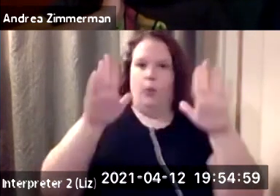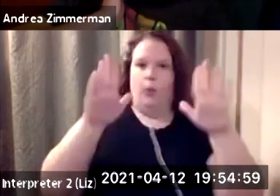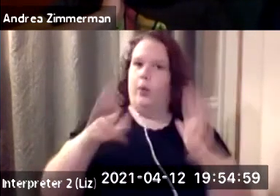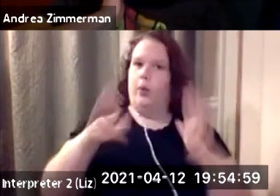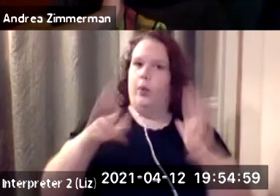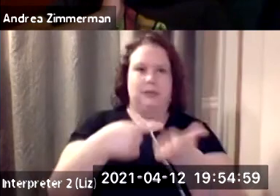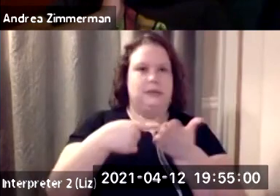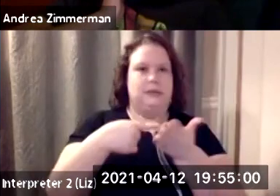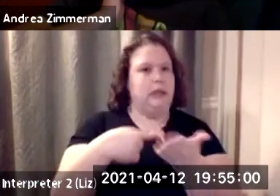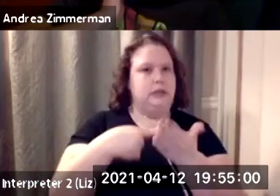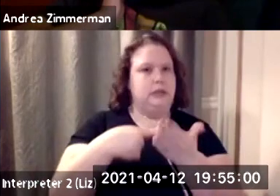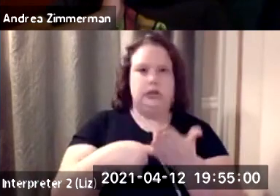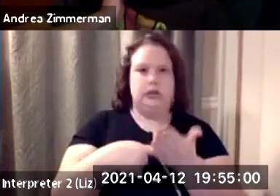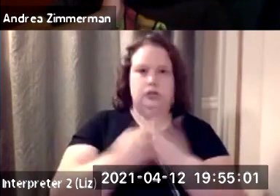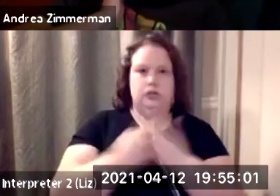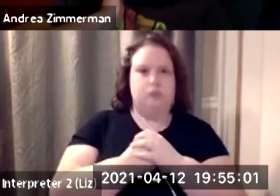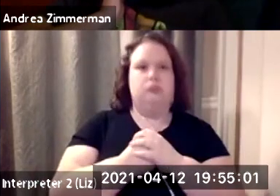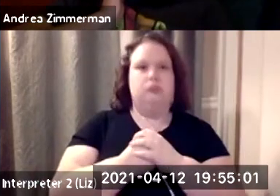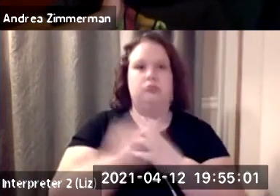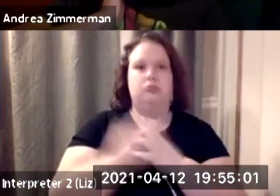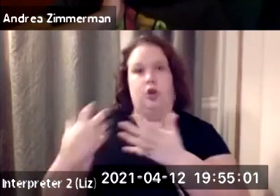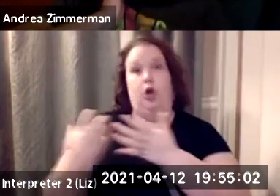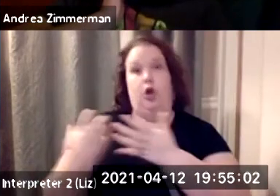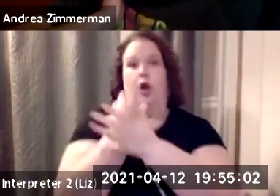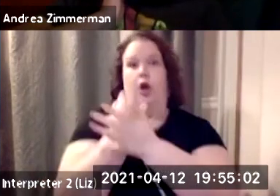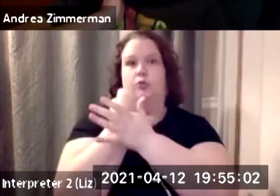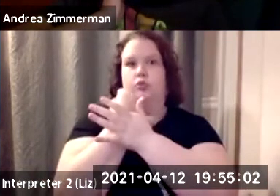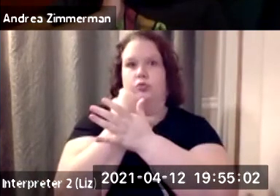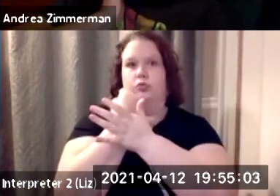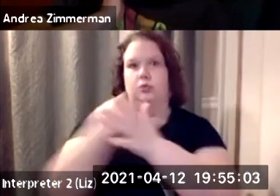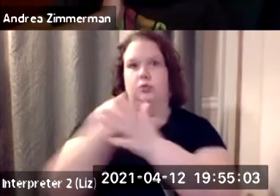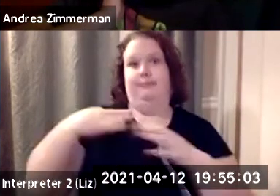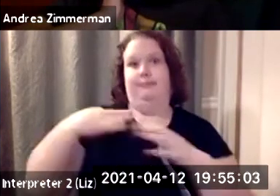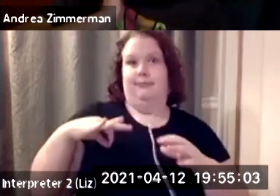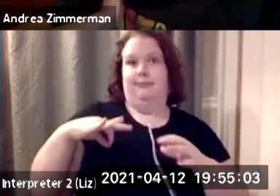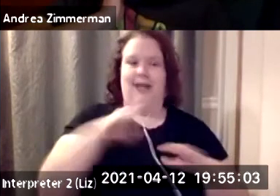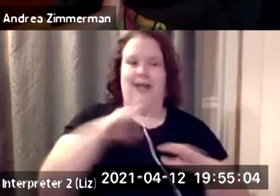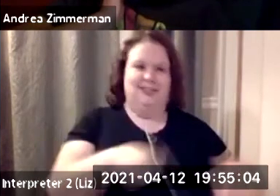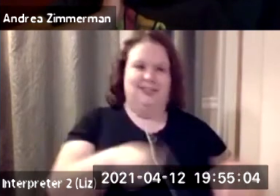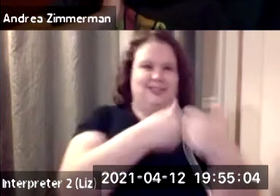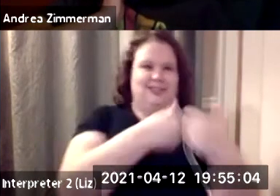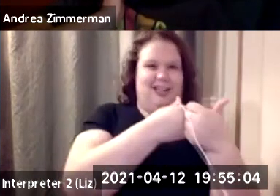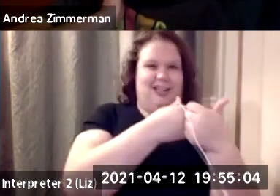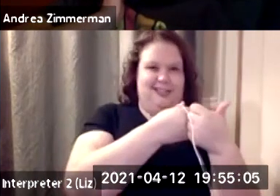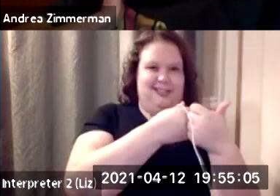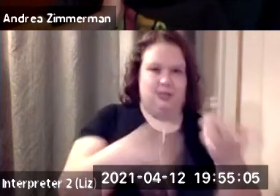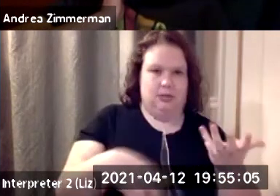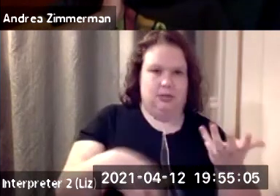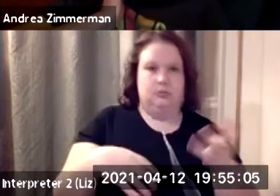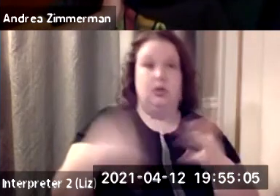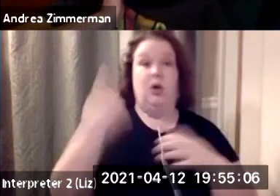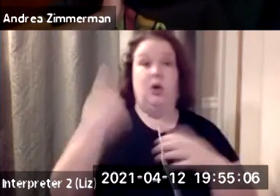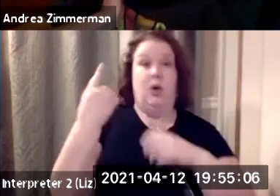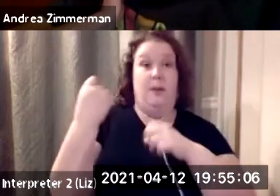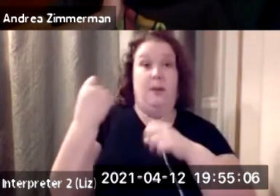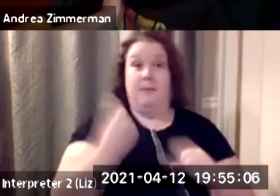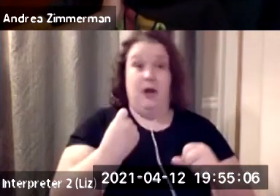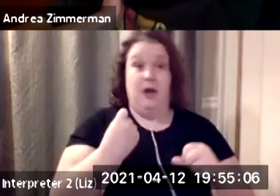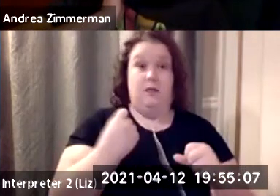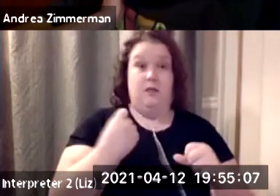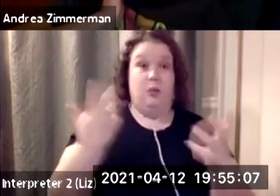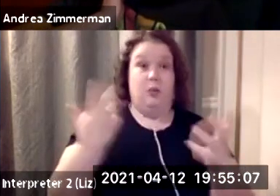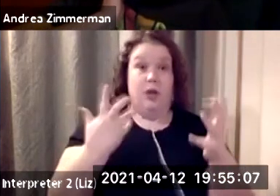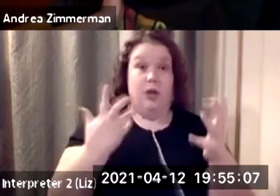discussion brings. And, you know, one of the more powerful statements I heard is without vision, people perish and, you know, ultimately